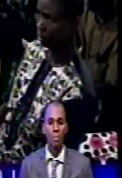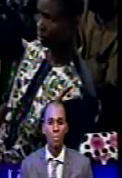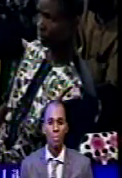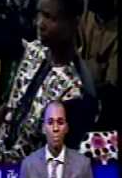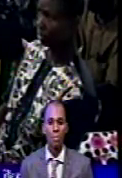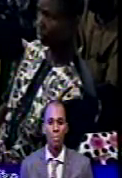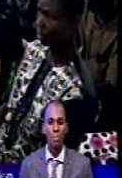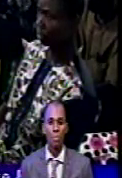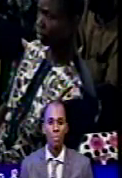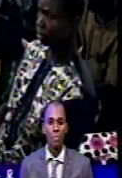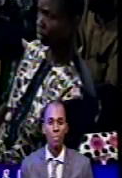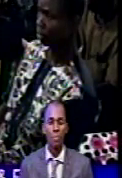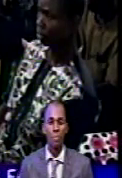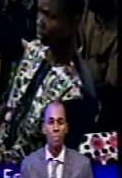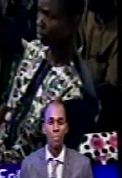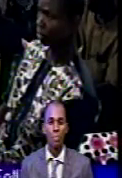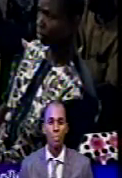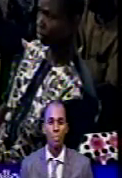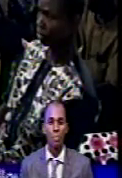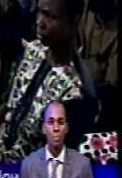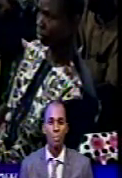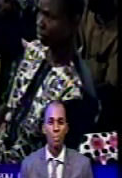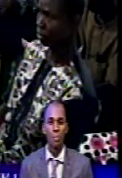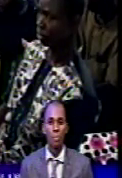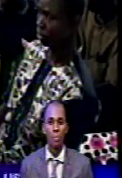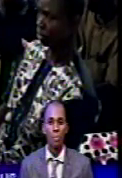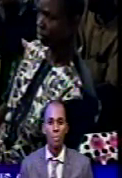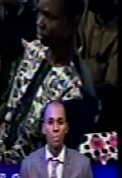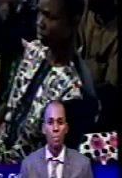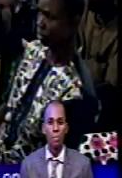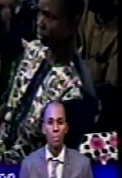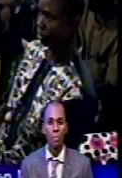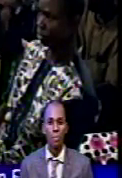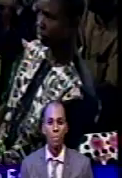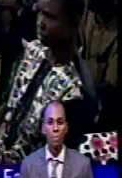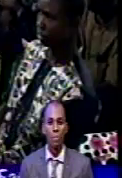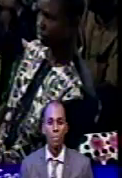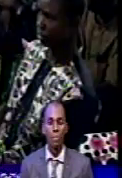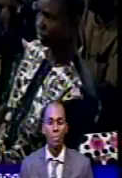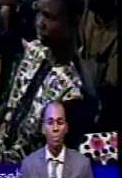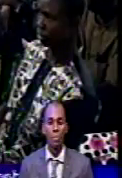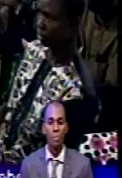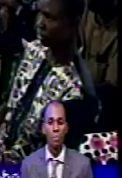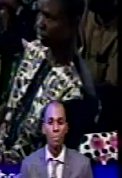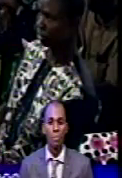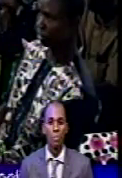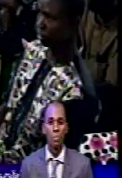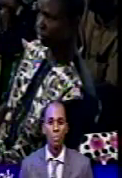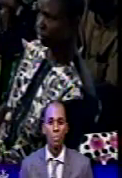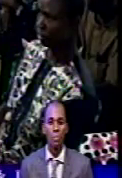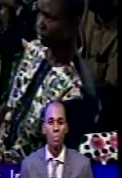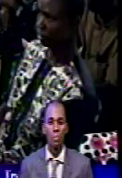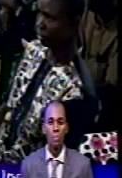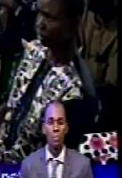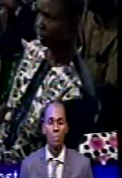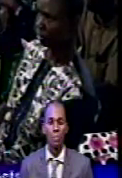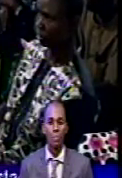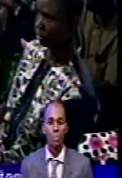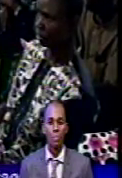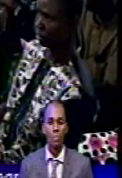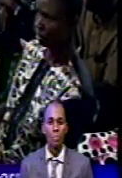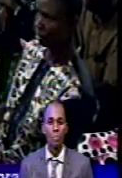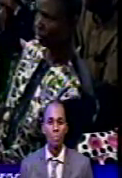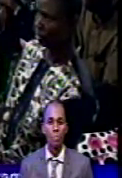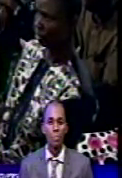South Nigeria. Akindu Folusho wrote, One of our pastors from the group